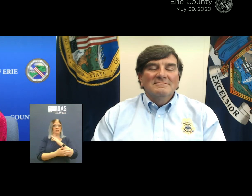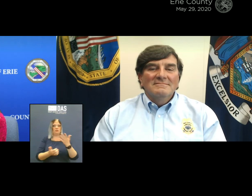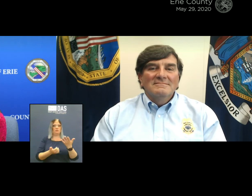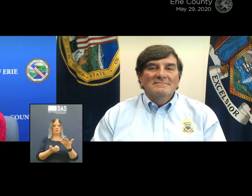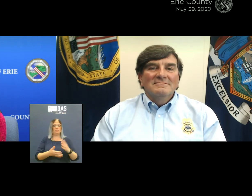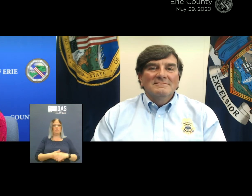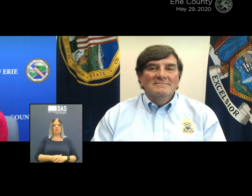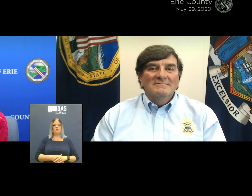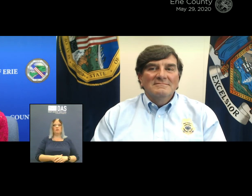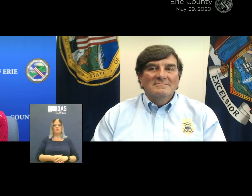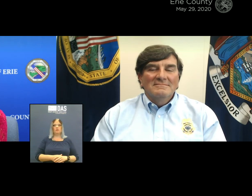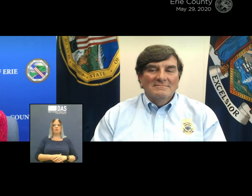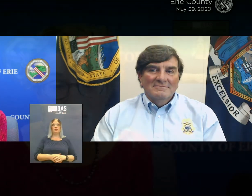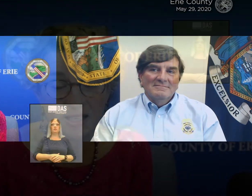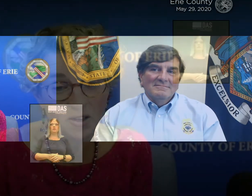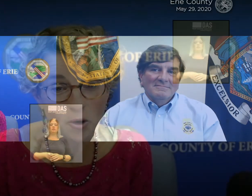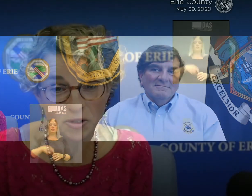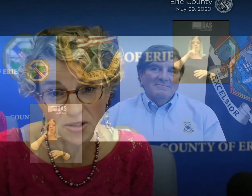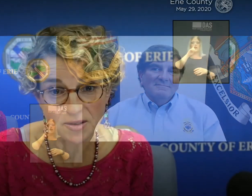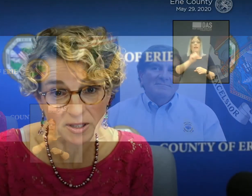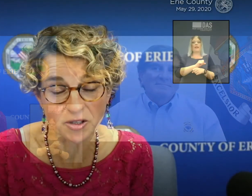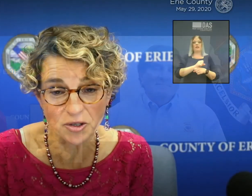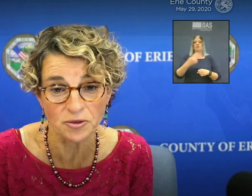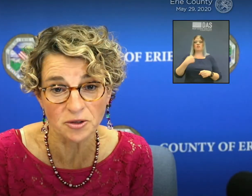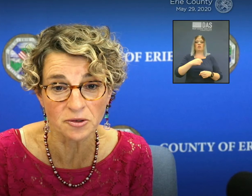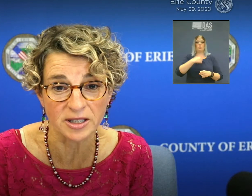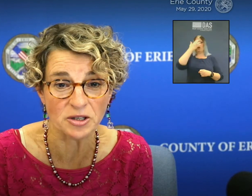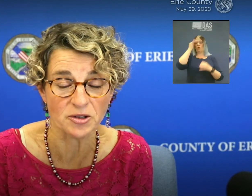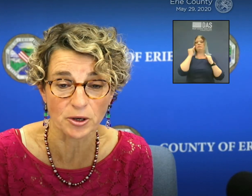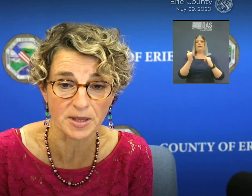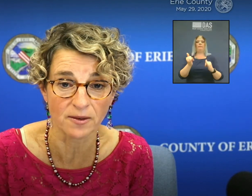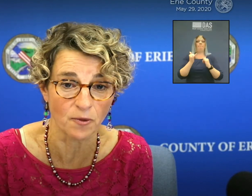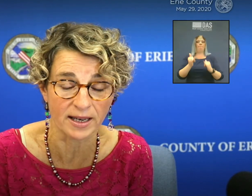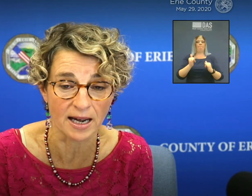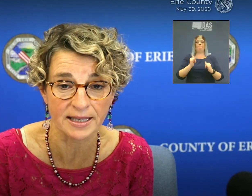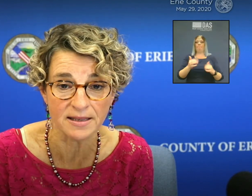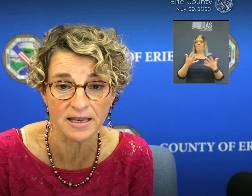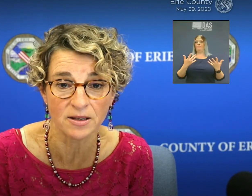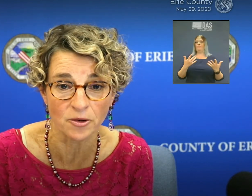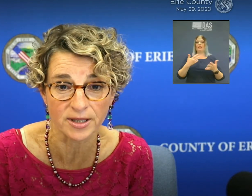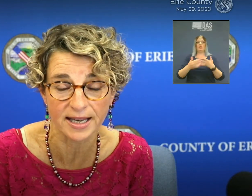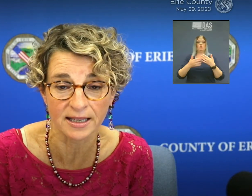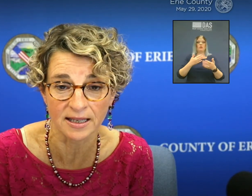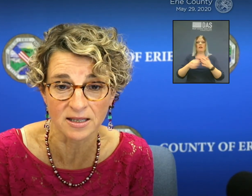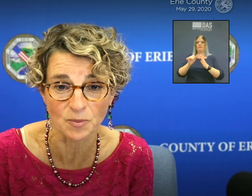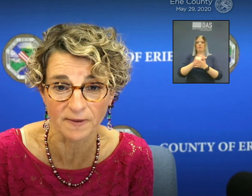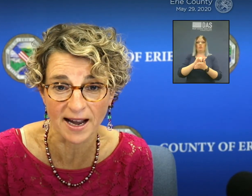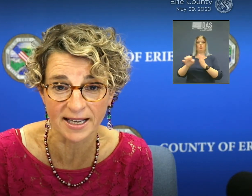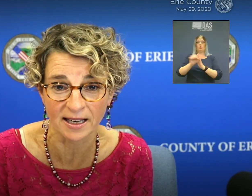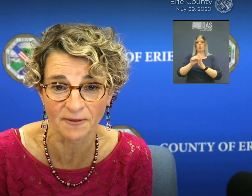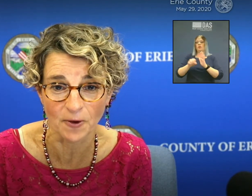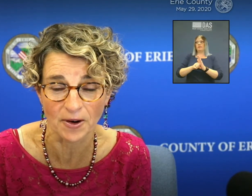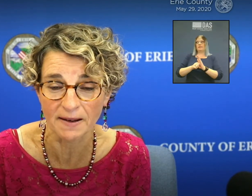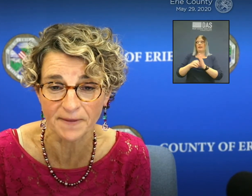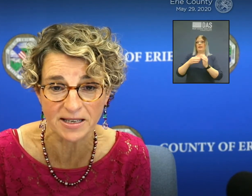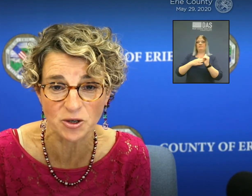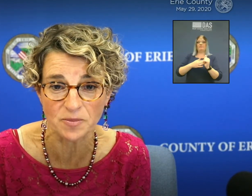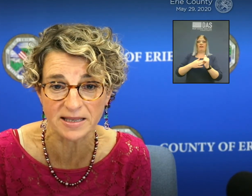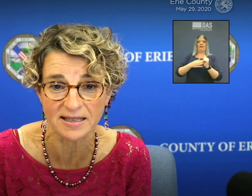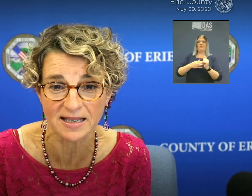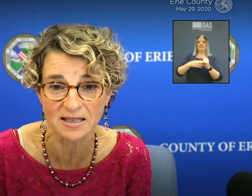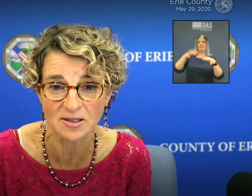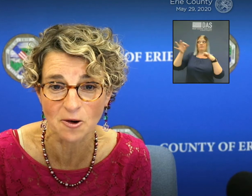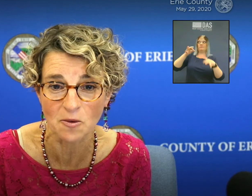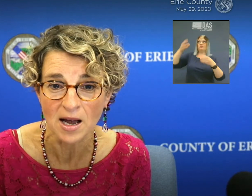municipalities? Actually, we know just as much as you do, just in terms of what guidance that New York State is providing for phase